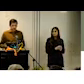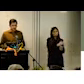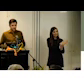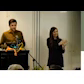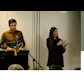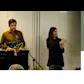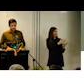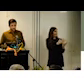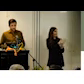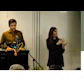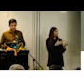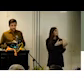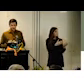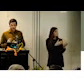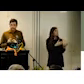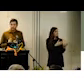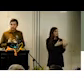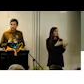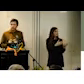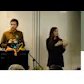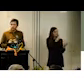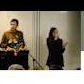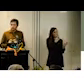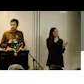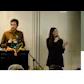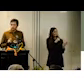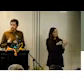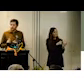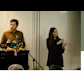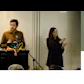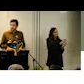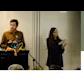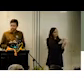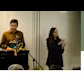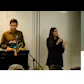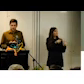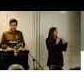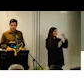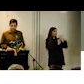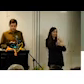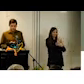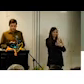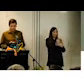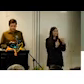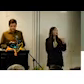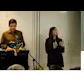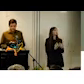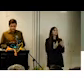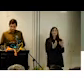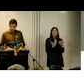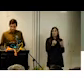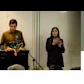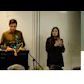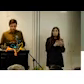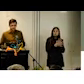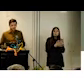sleep stages, there are these very distinct sort of events that occur. They're called brain oscillations, such